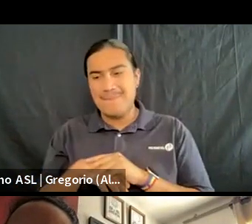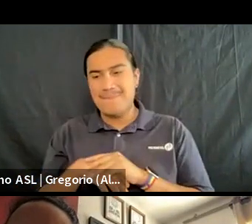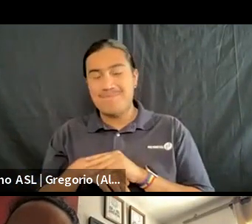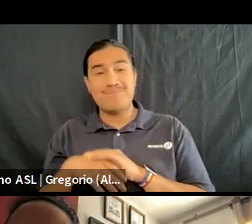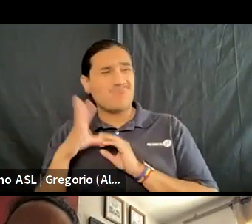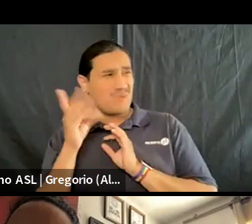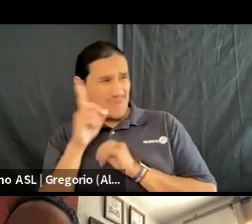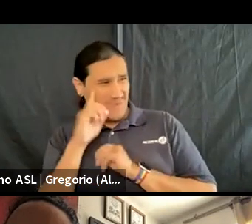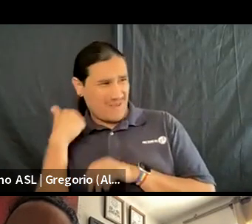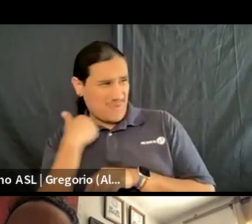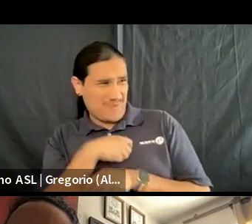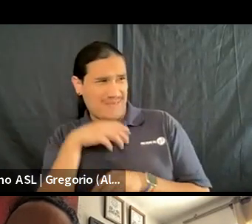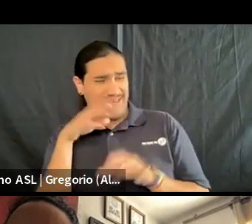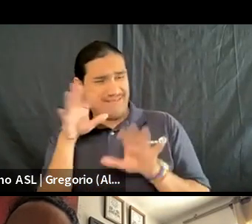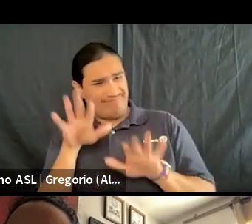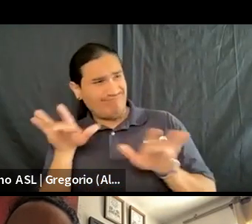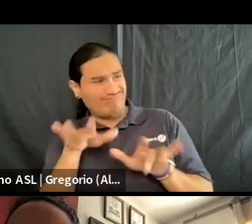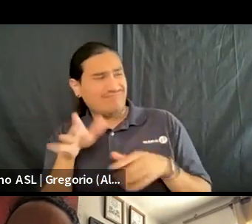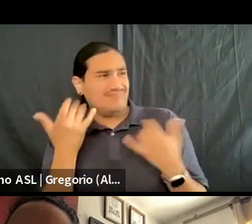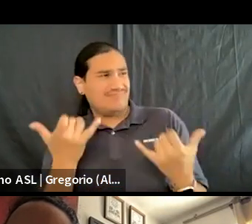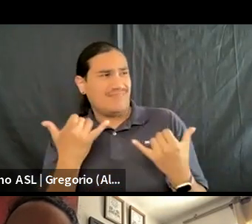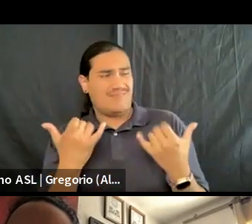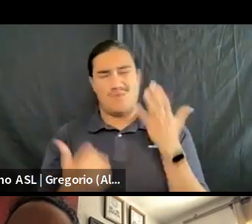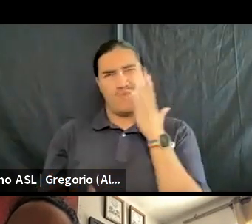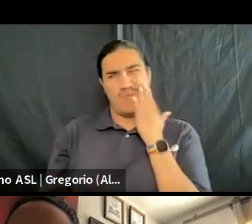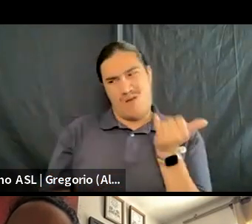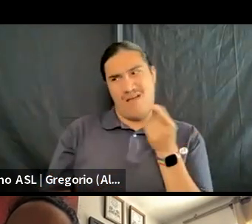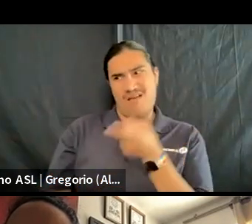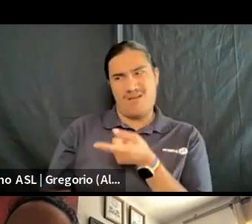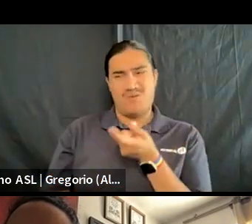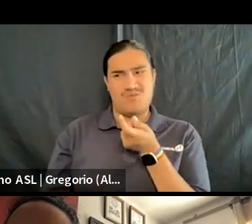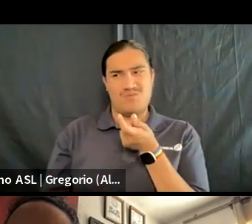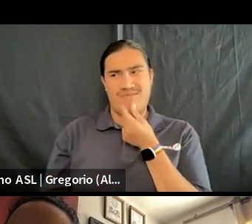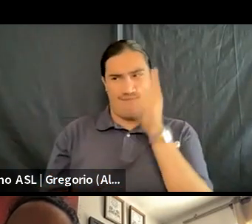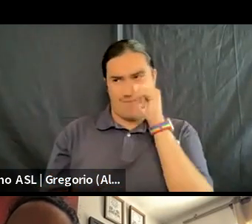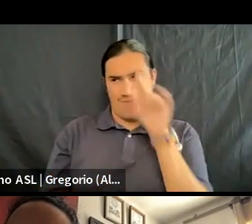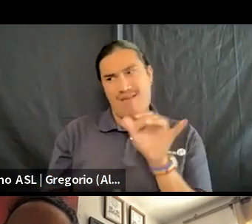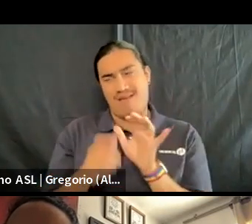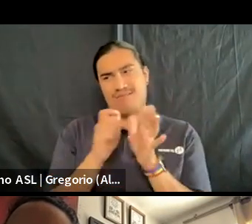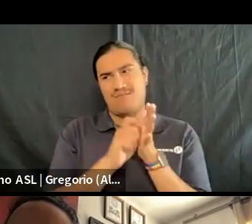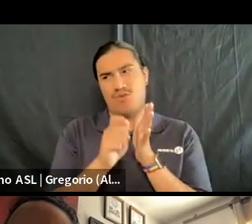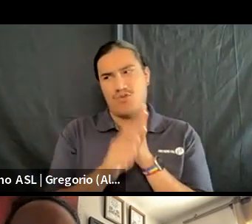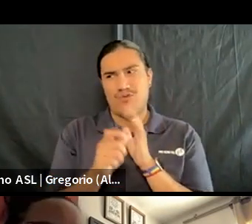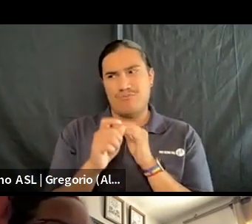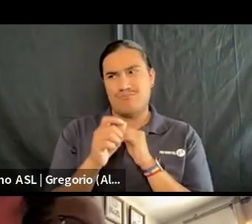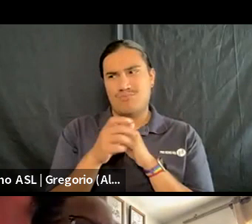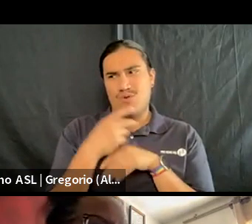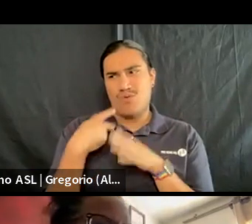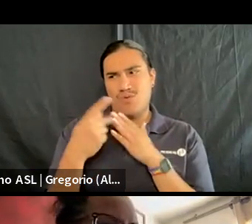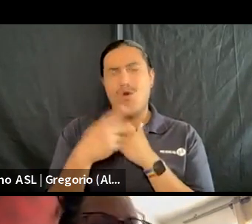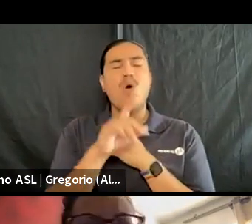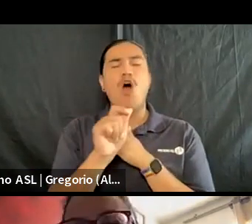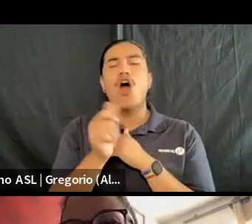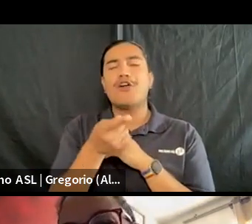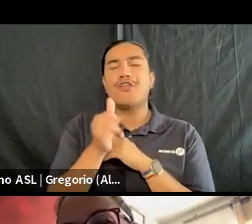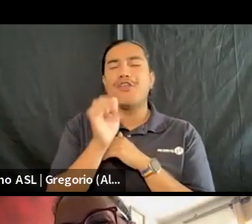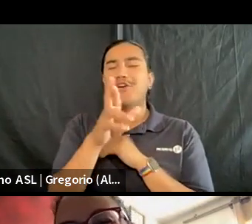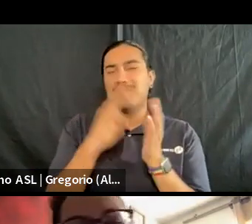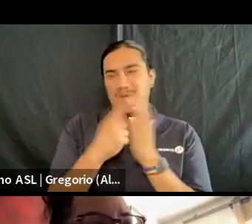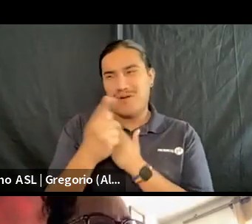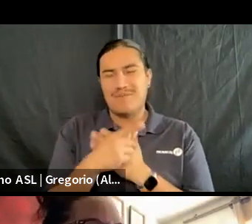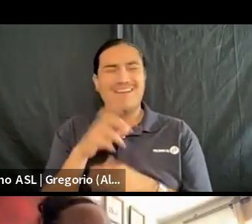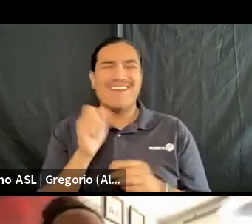Do you think we'll be on the computers today? Why? Are you gay for that Arthur program? No. Can't you just be nice